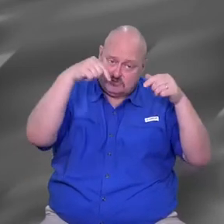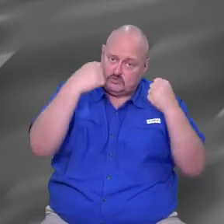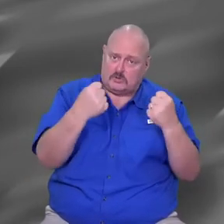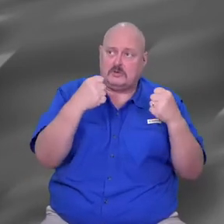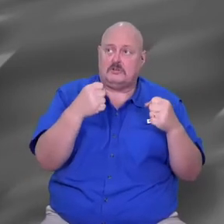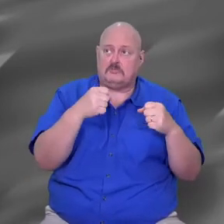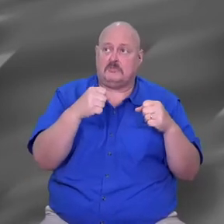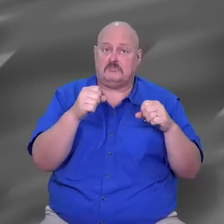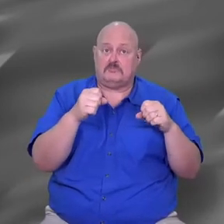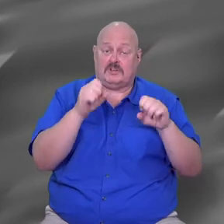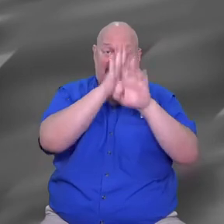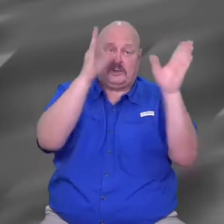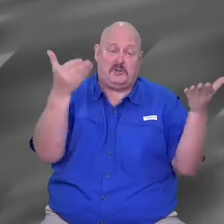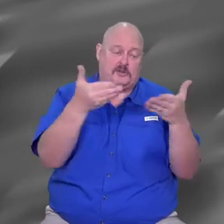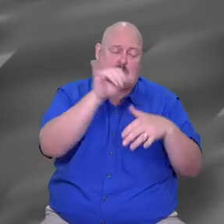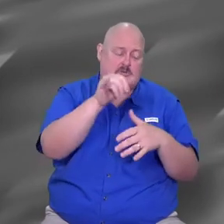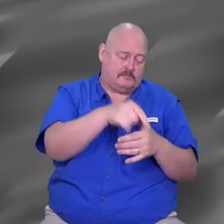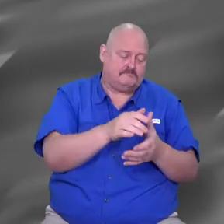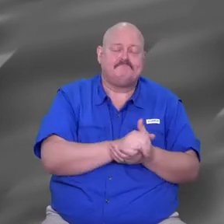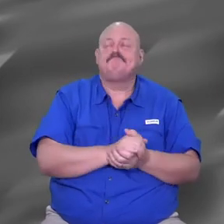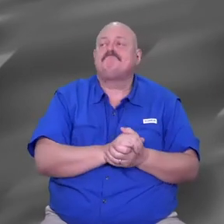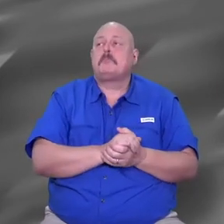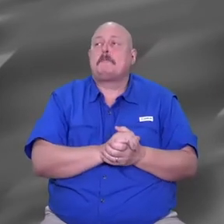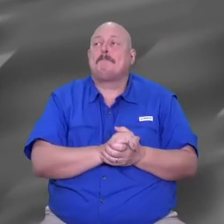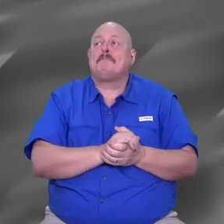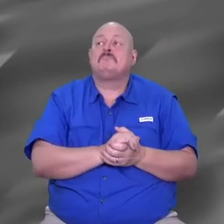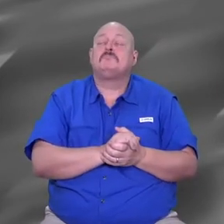me, it's very vivid here in just a moment.